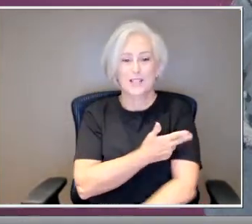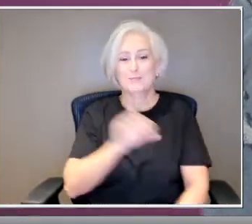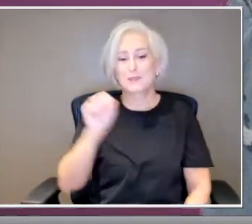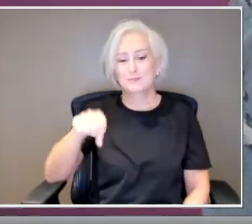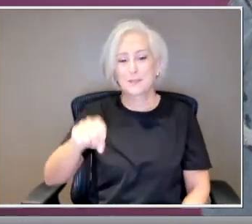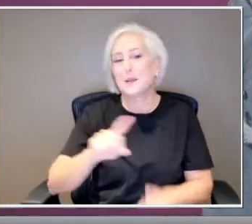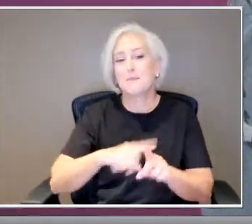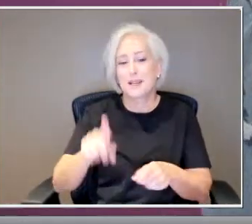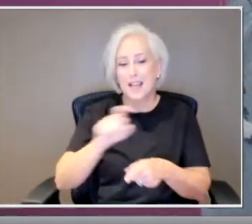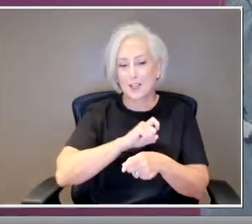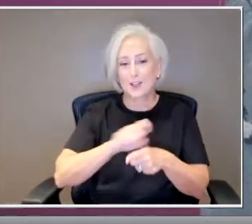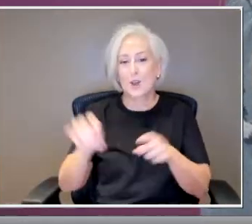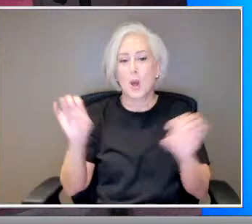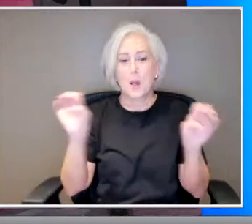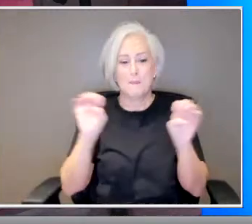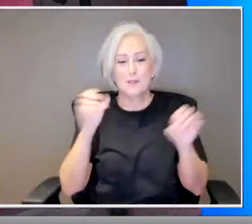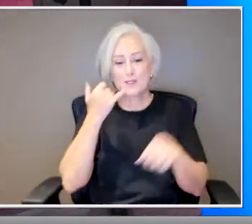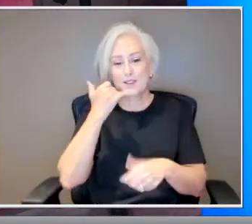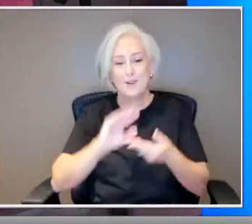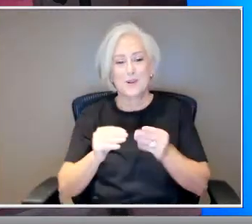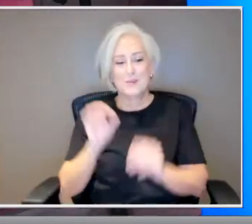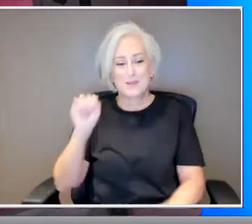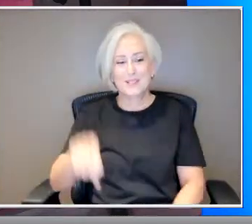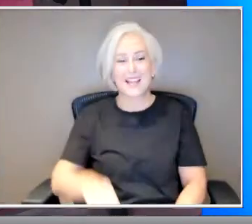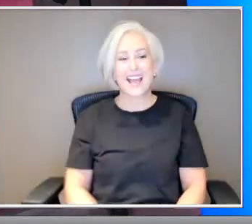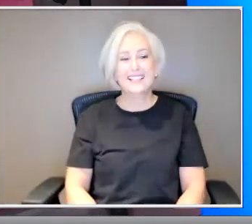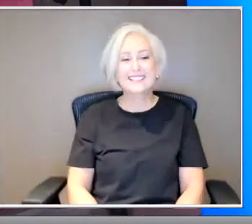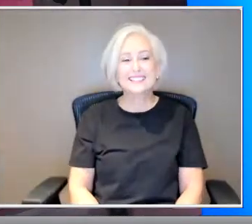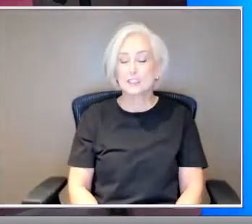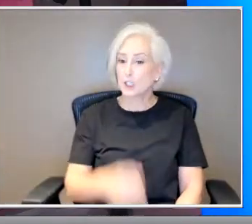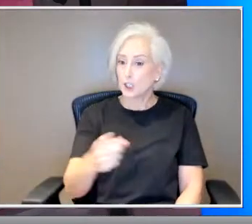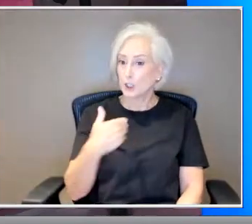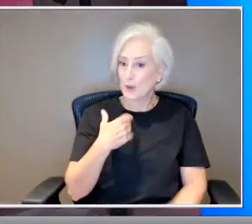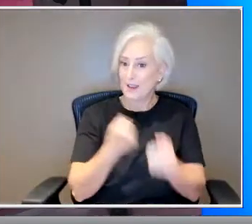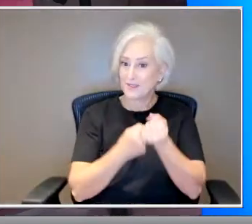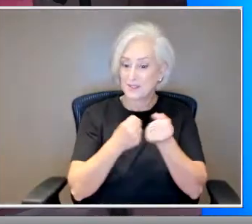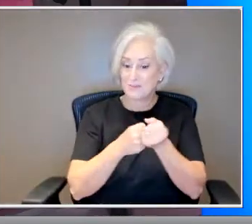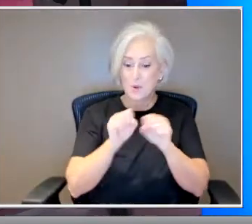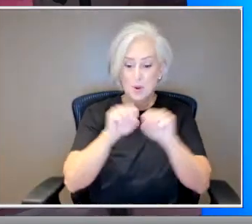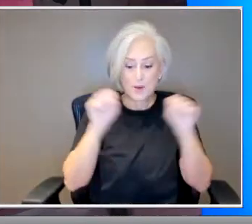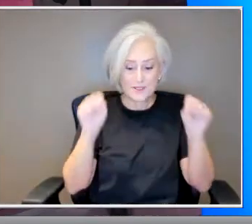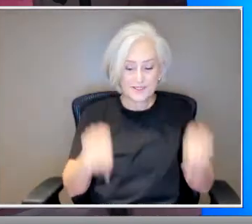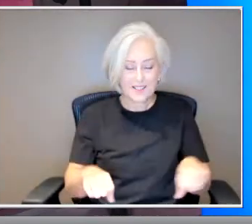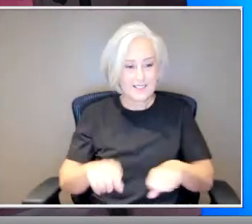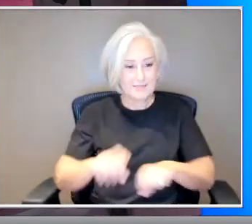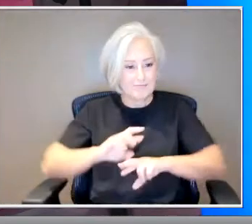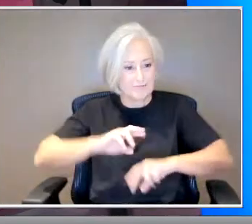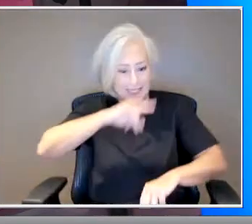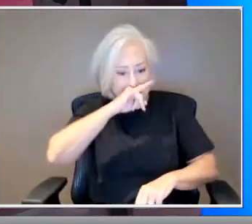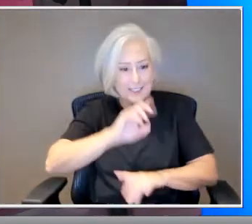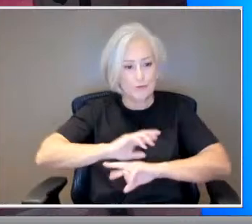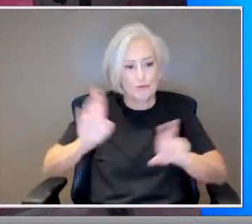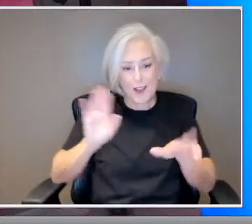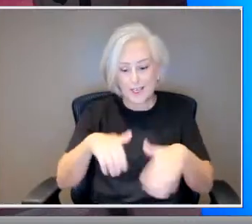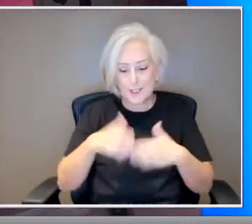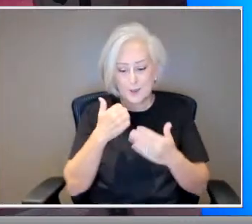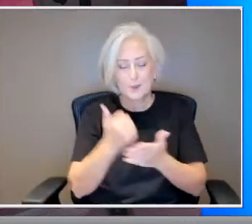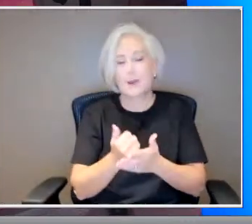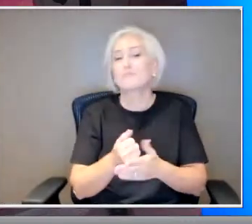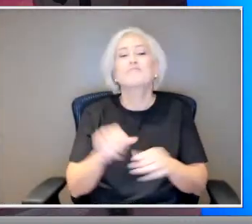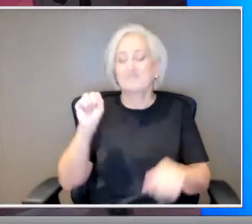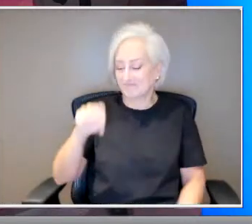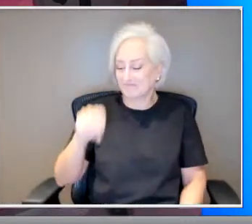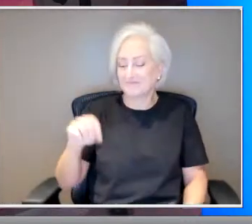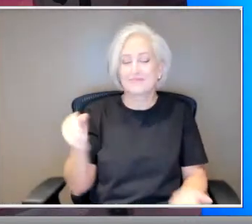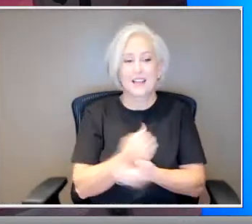the emergency line. So you have your support system set up, kids on standby, emergency line. And everybody knows how to get